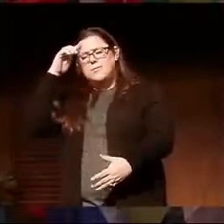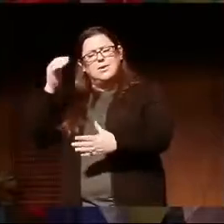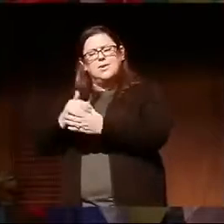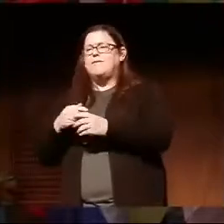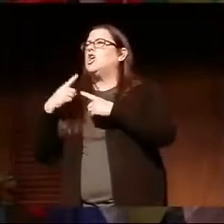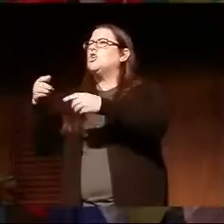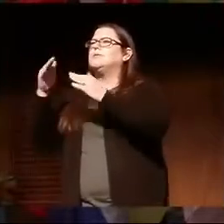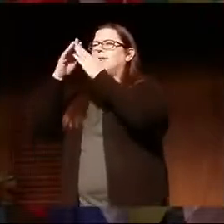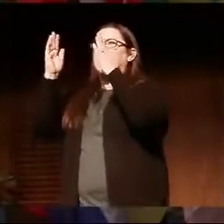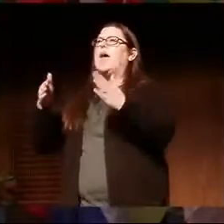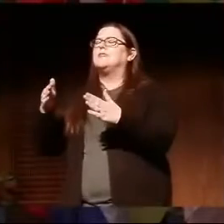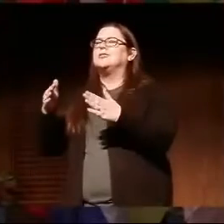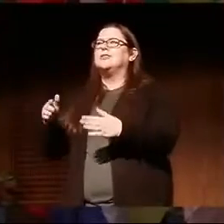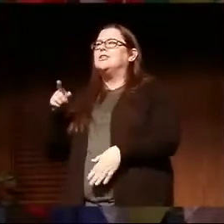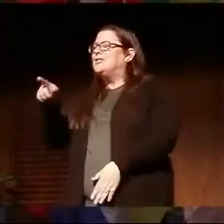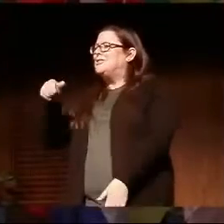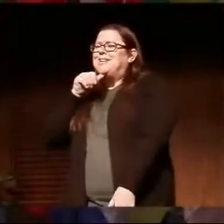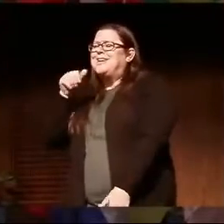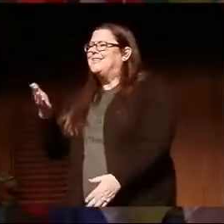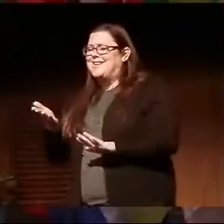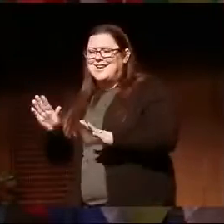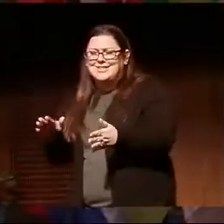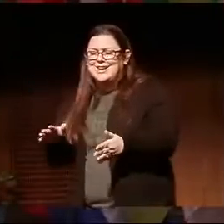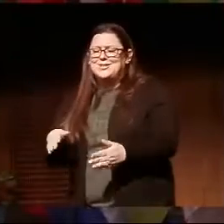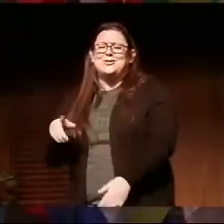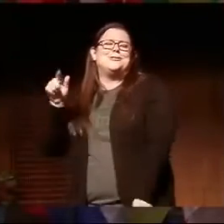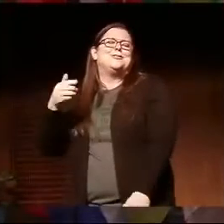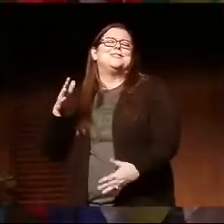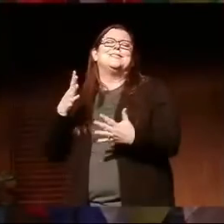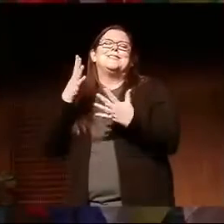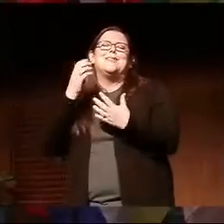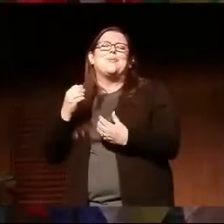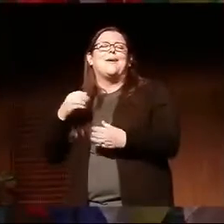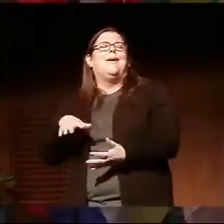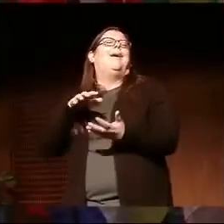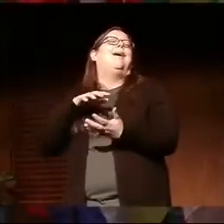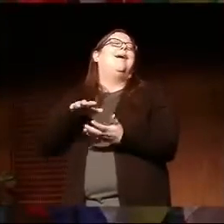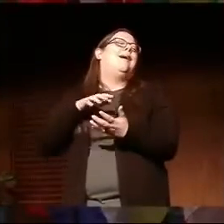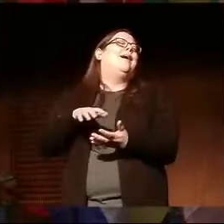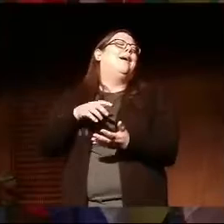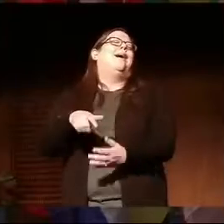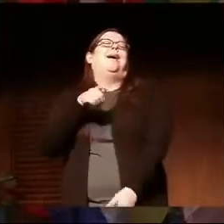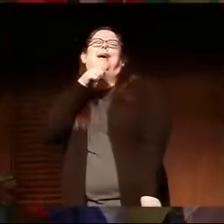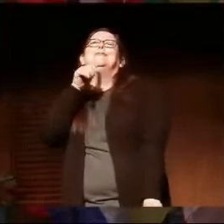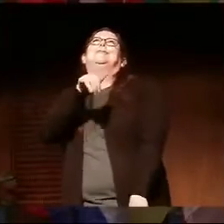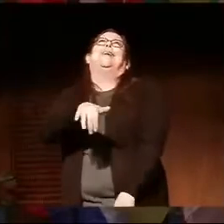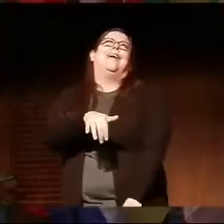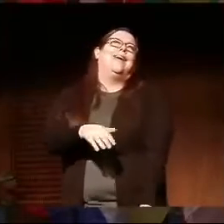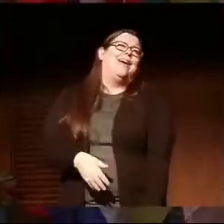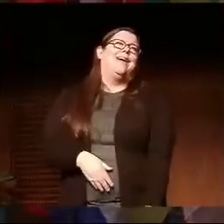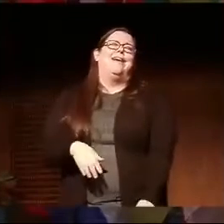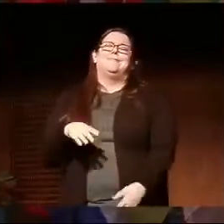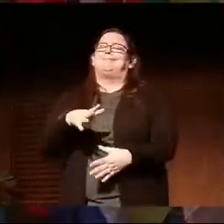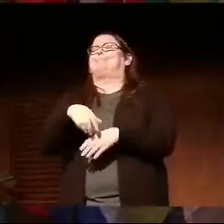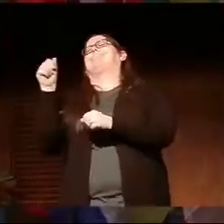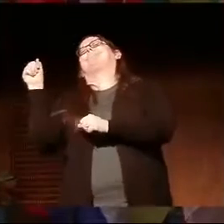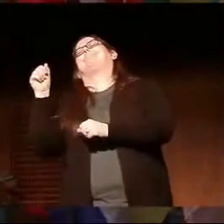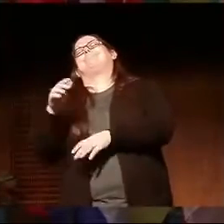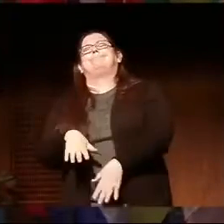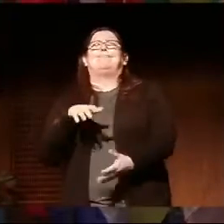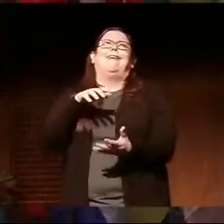the house. She's not dead. She's only sleeping. Who is this guy? Get him out of here. They laugh at